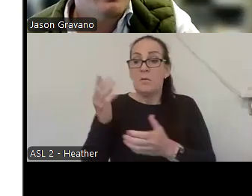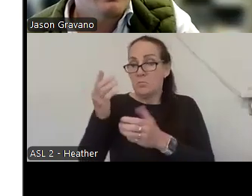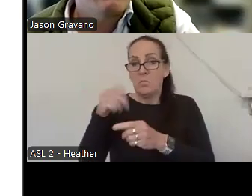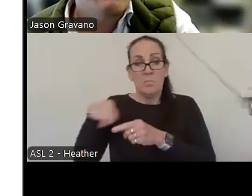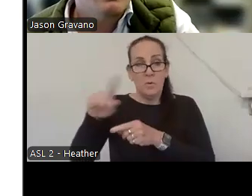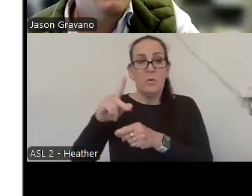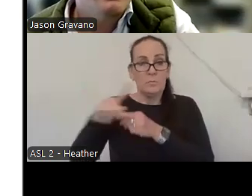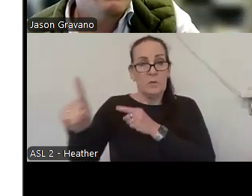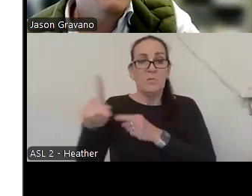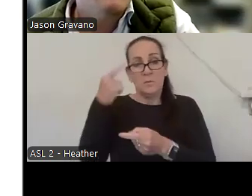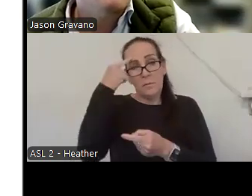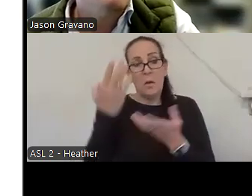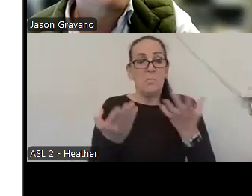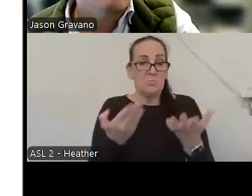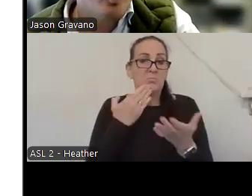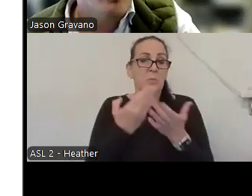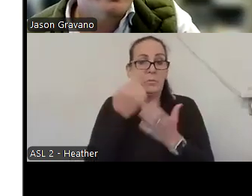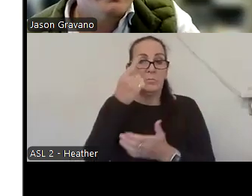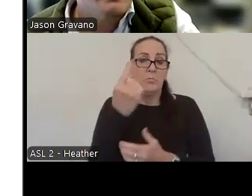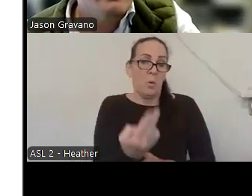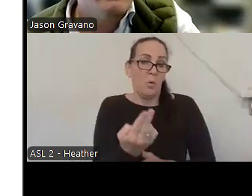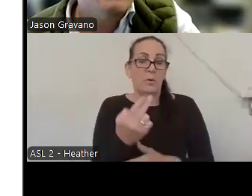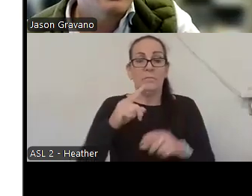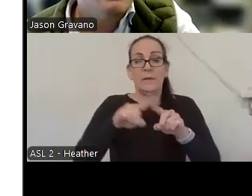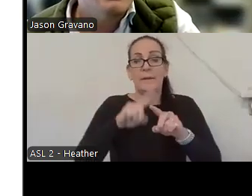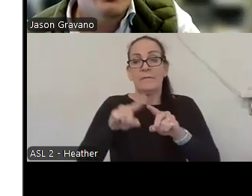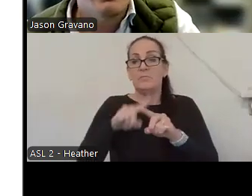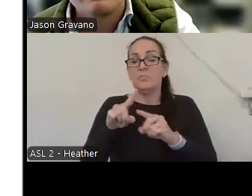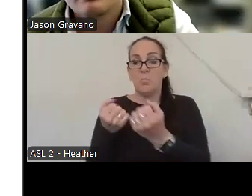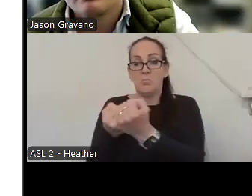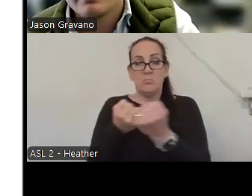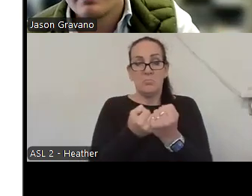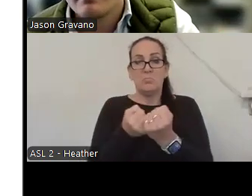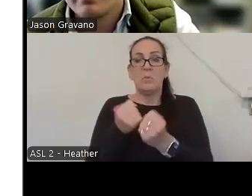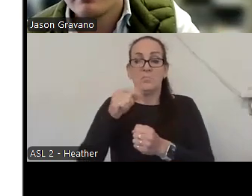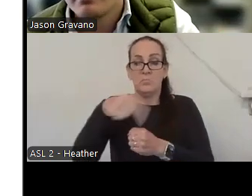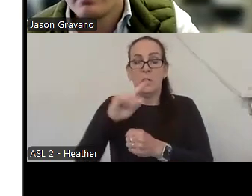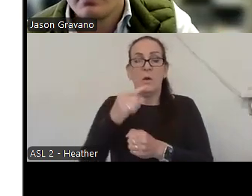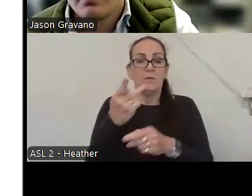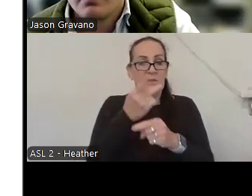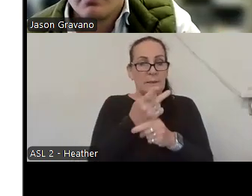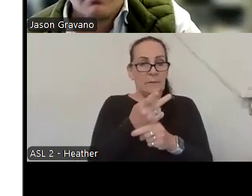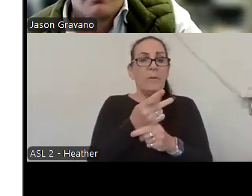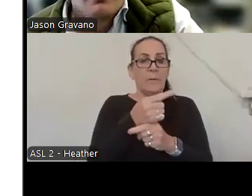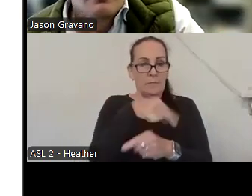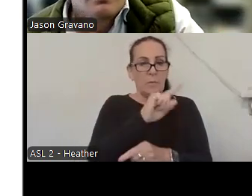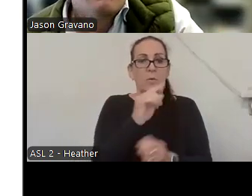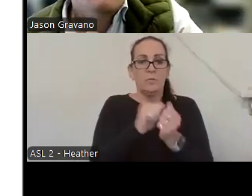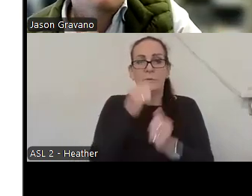both different caregiving roles in this continuum. Next slide, please.